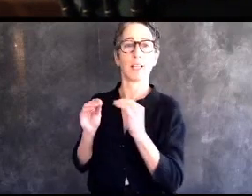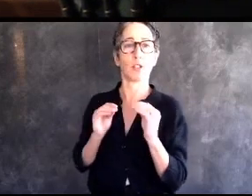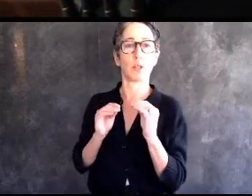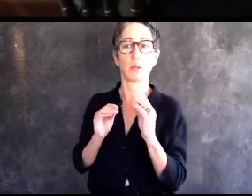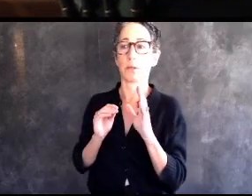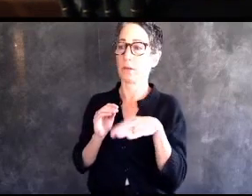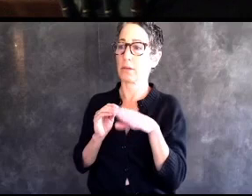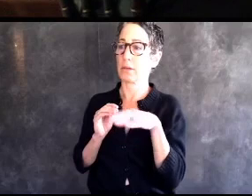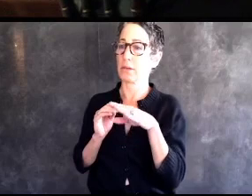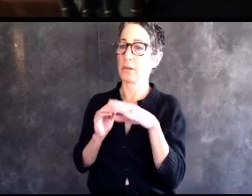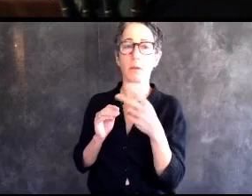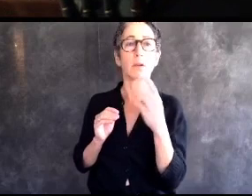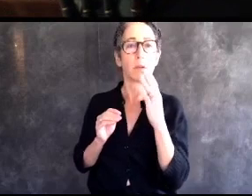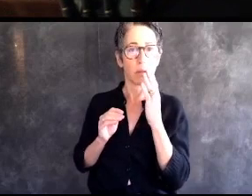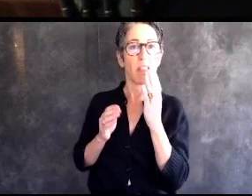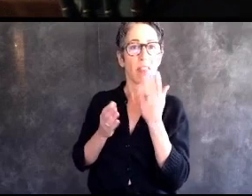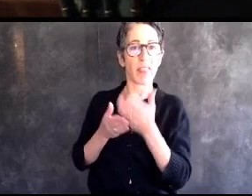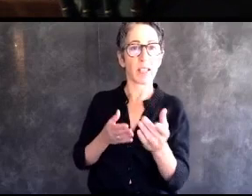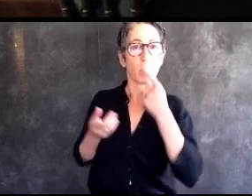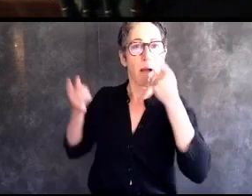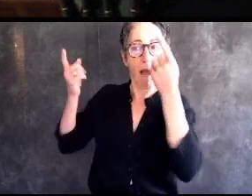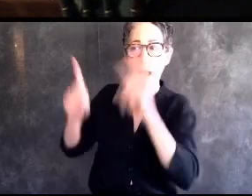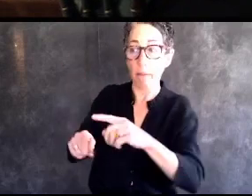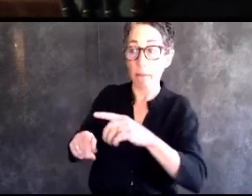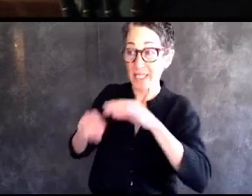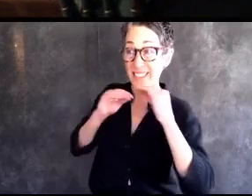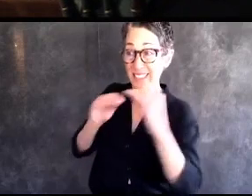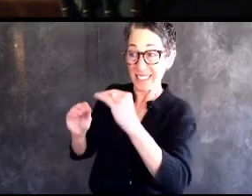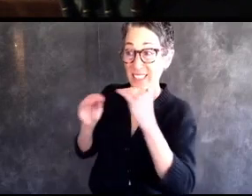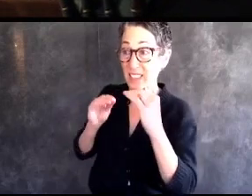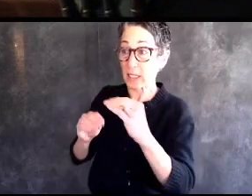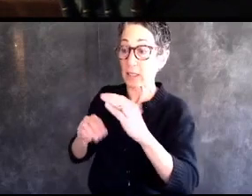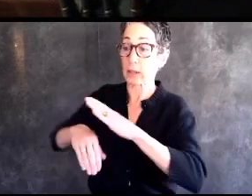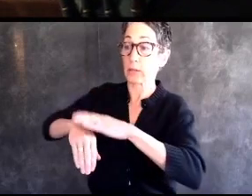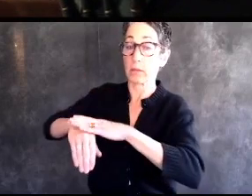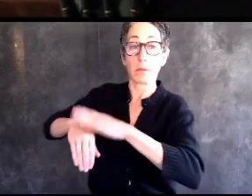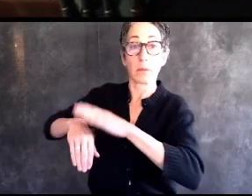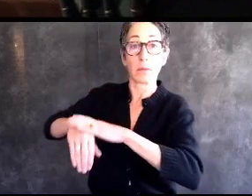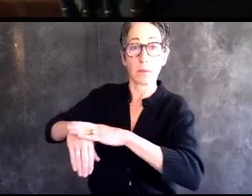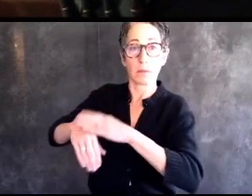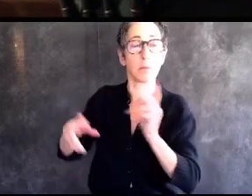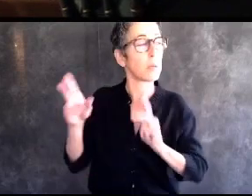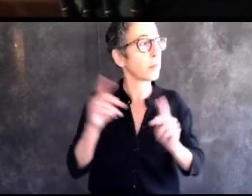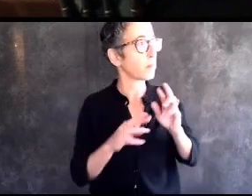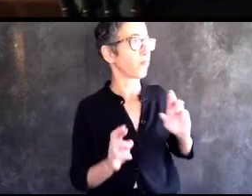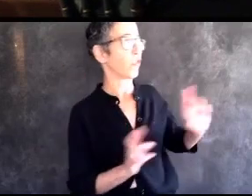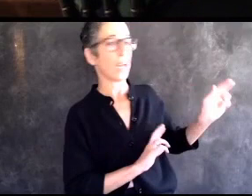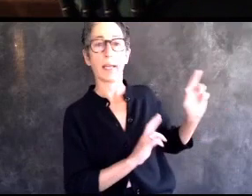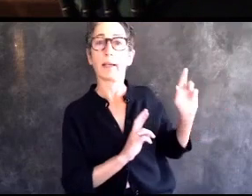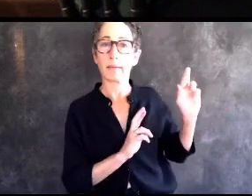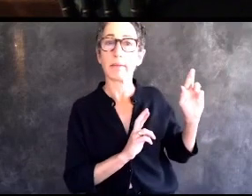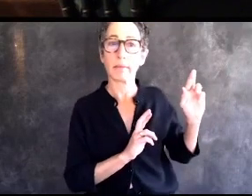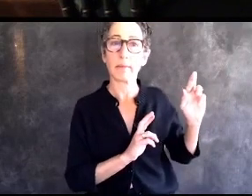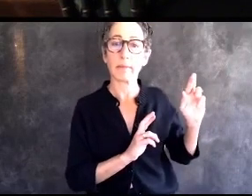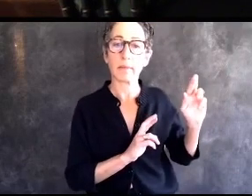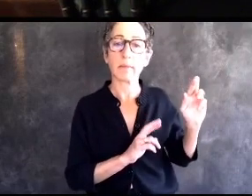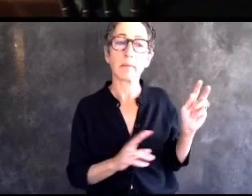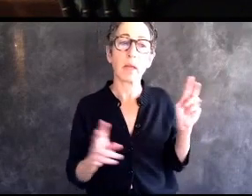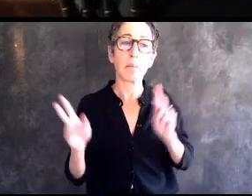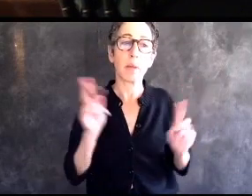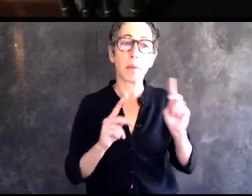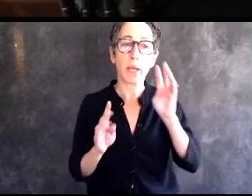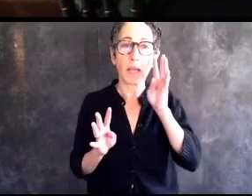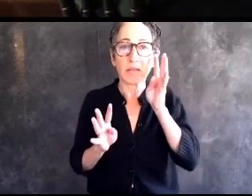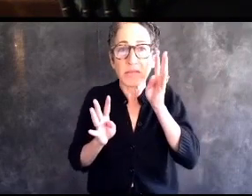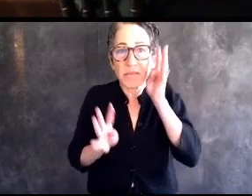ago, or involving people in online citizen assemblies where we think about these things together and come up with good enough ideas